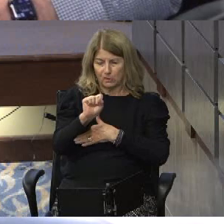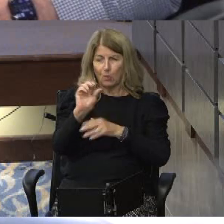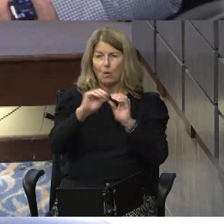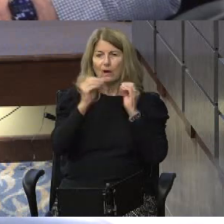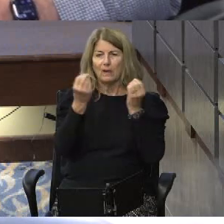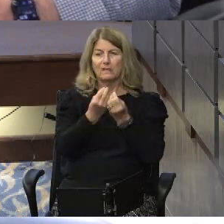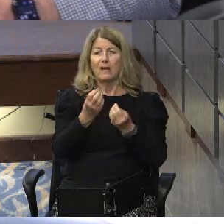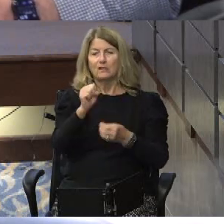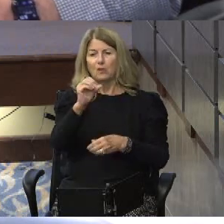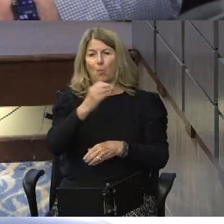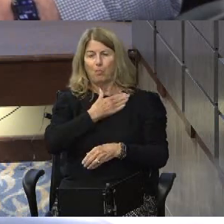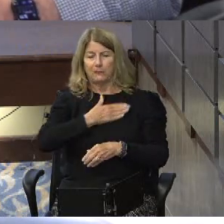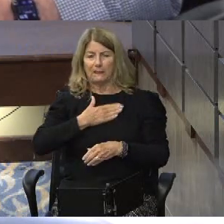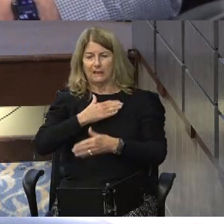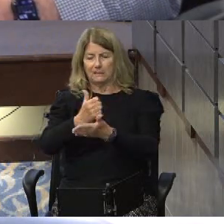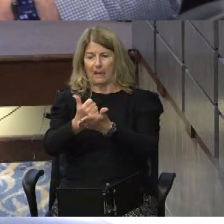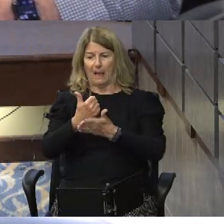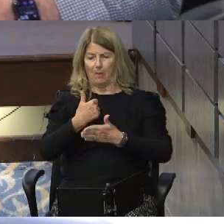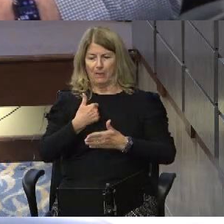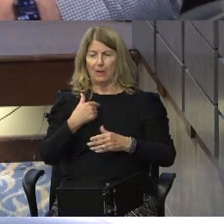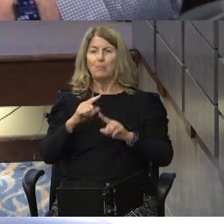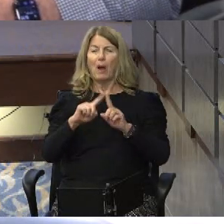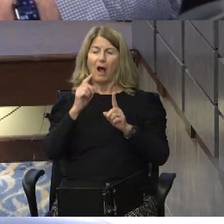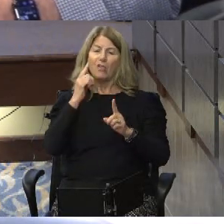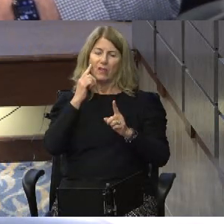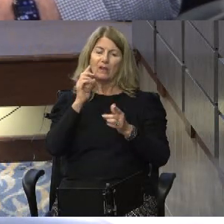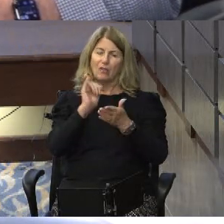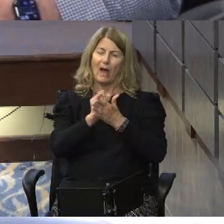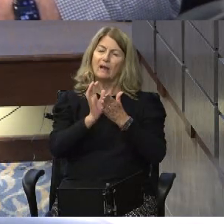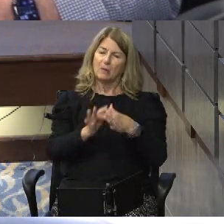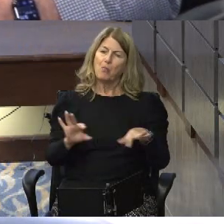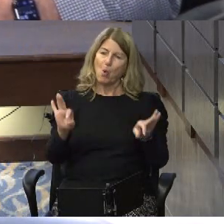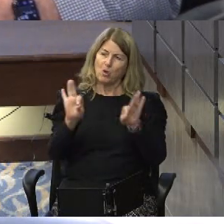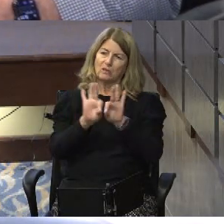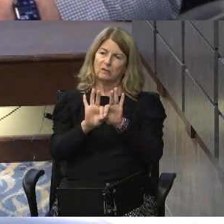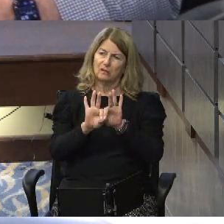me. But I think that's going to be important.